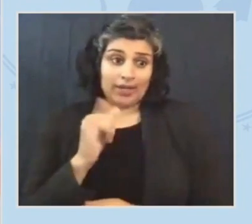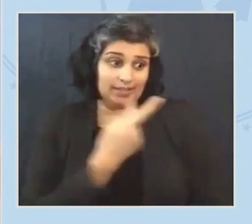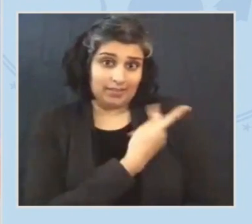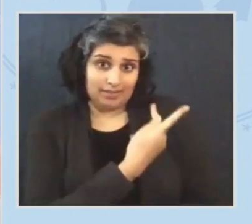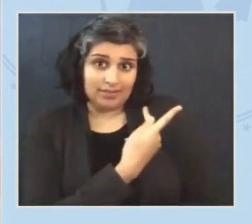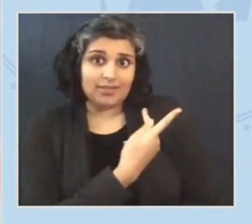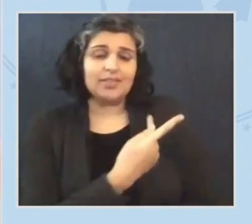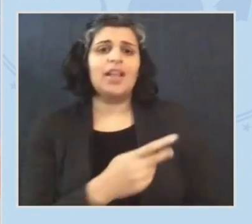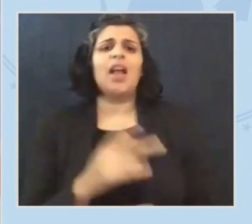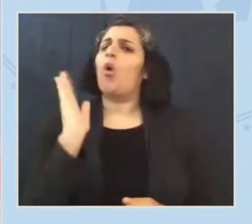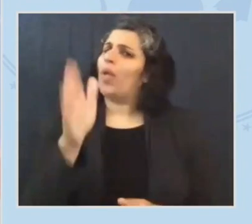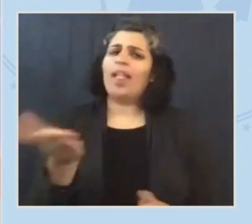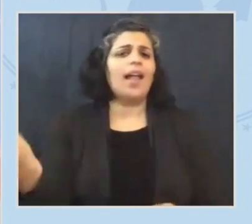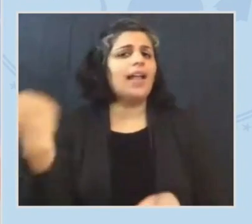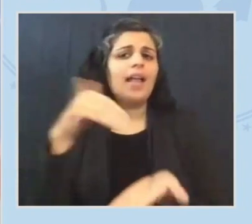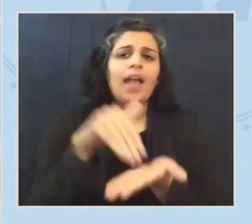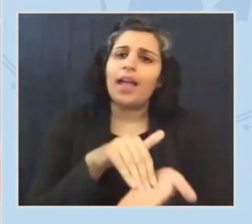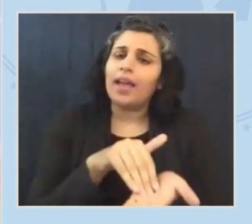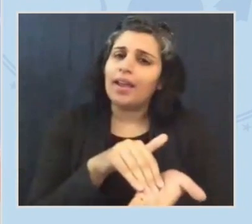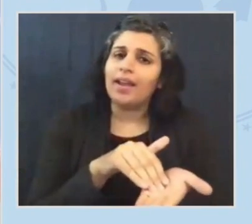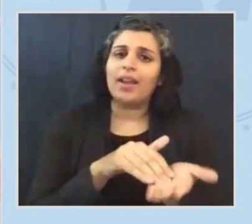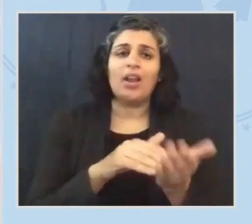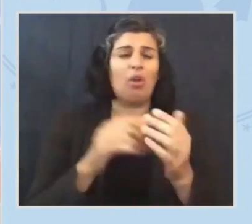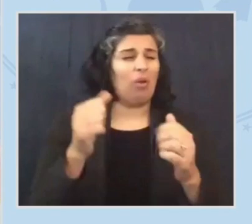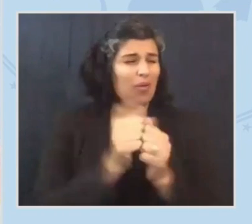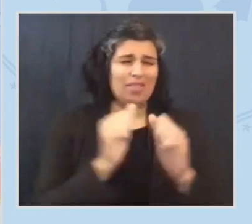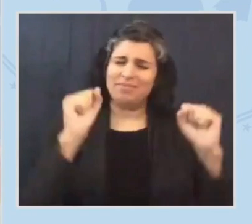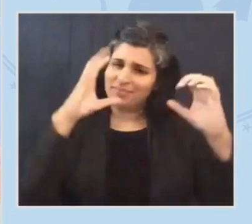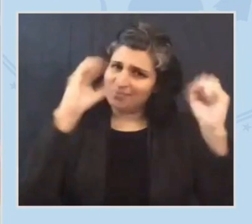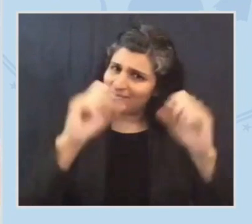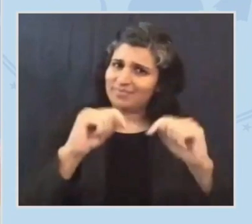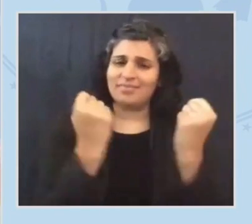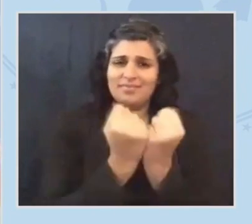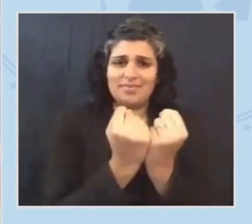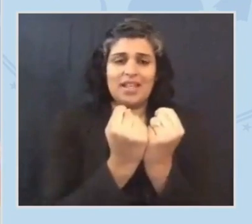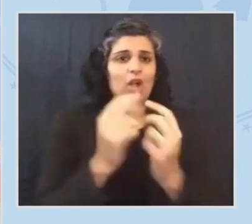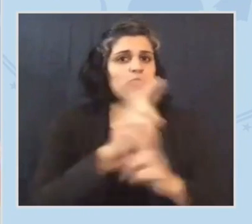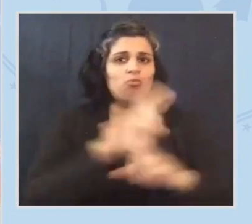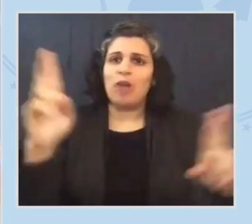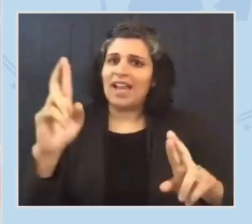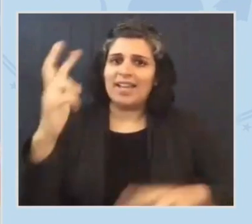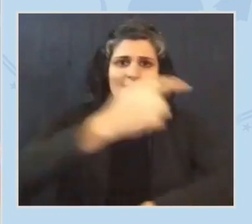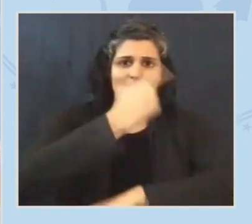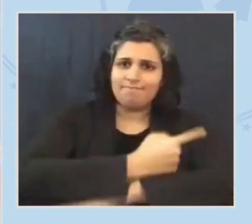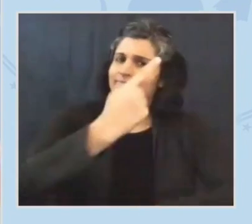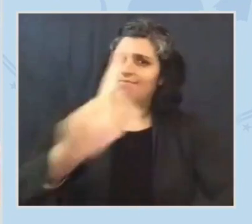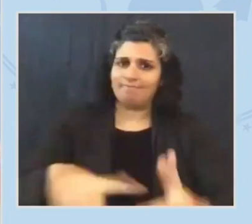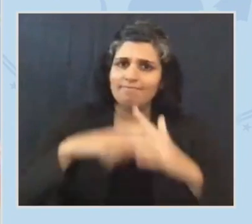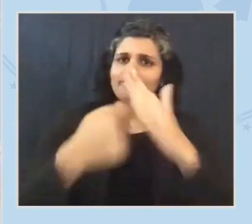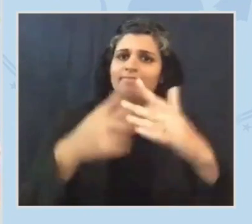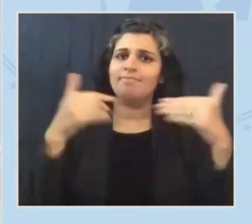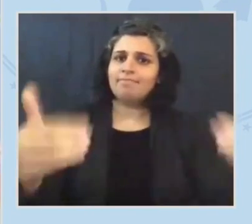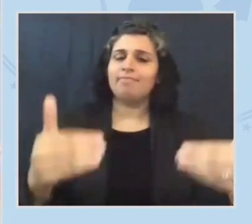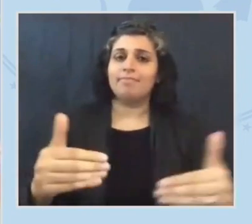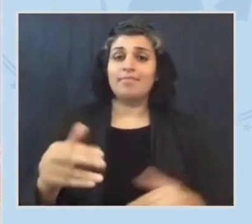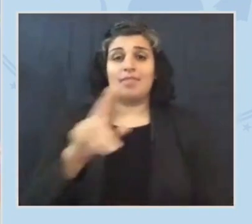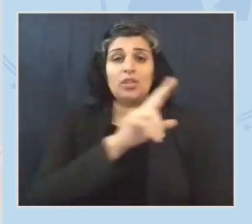do that all over again with an outstanding team. They're ready on day one. And to the United States Senate, I